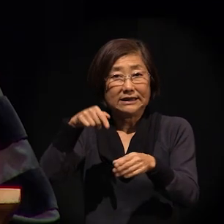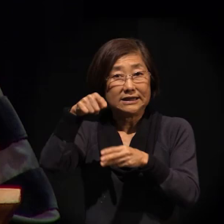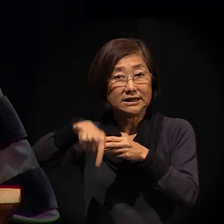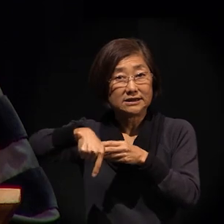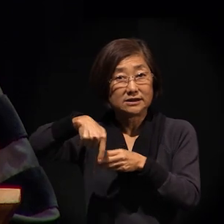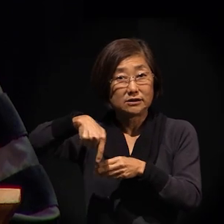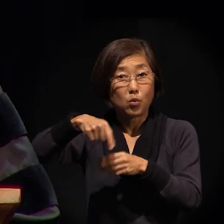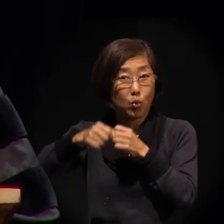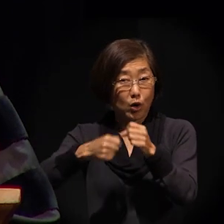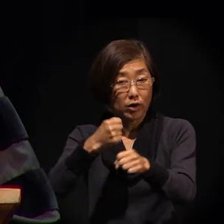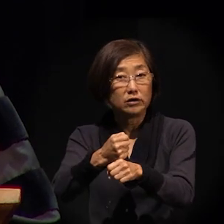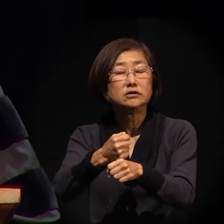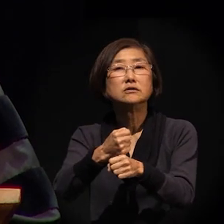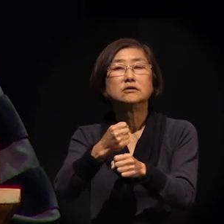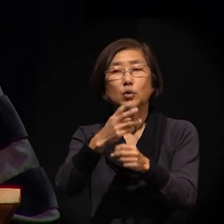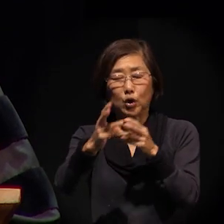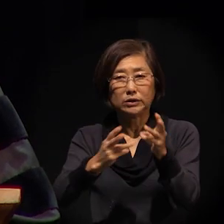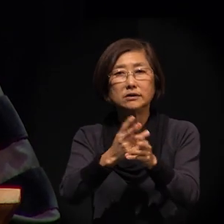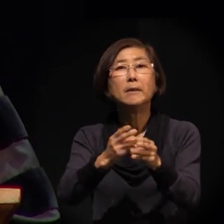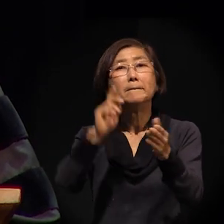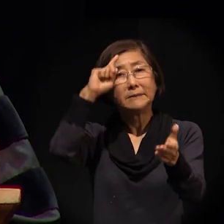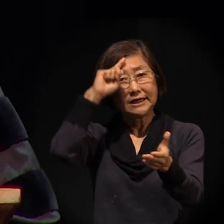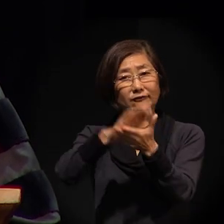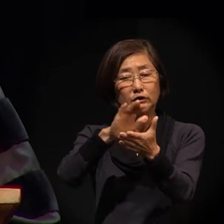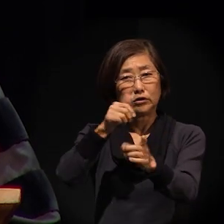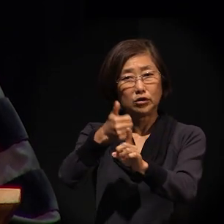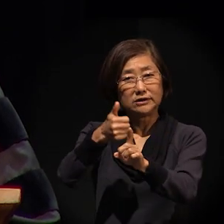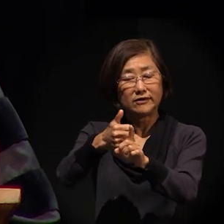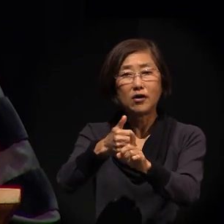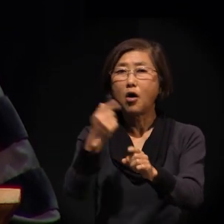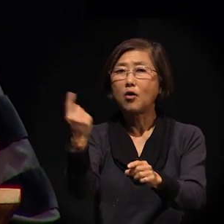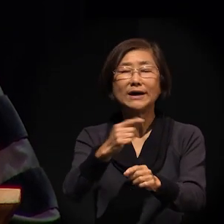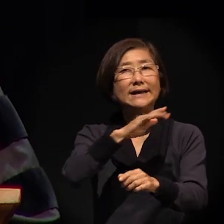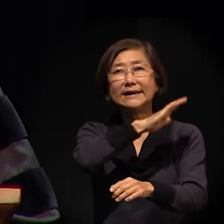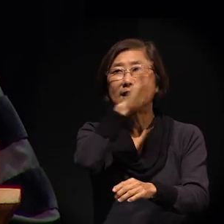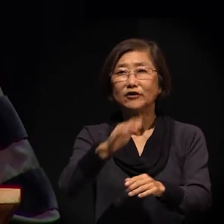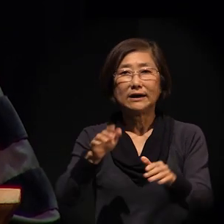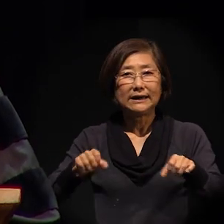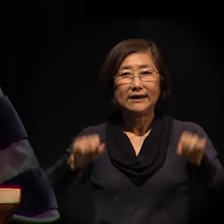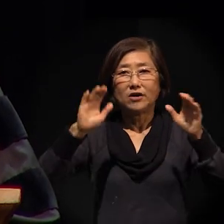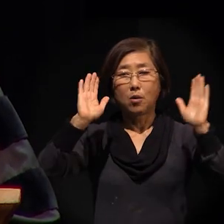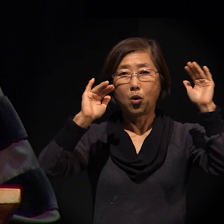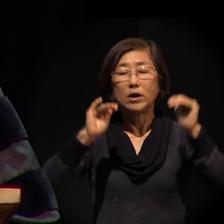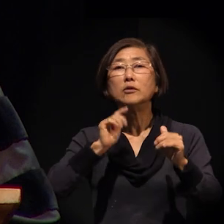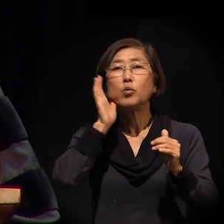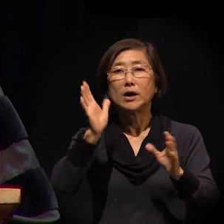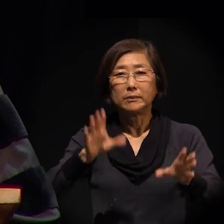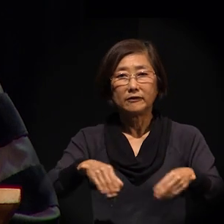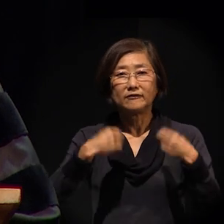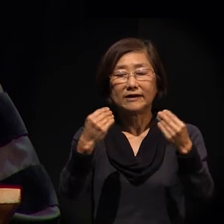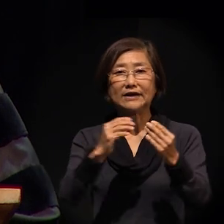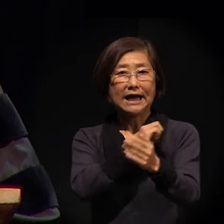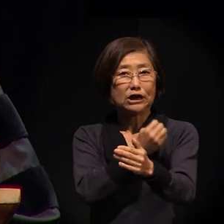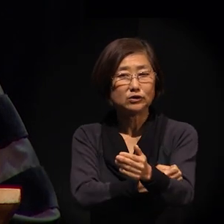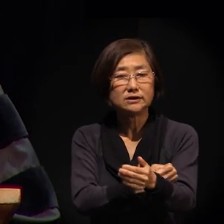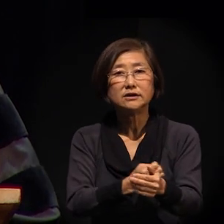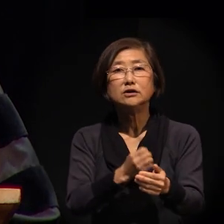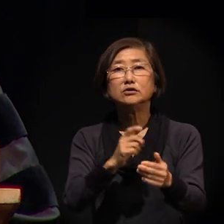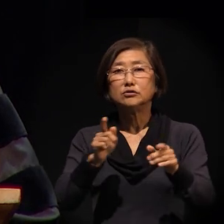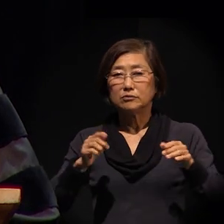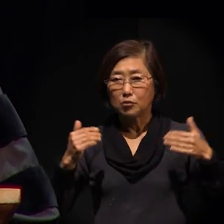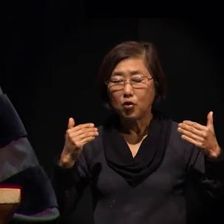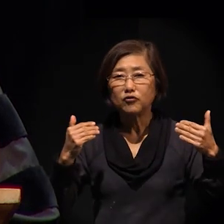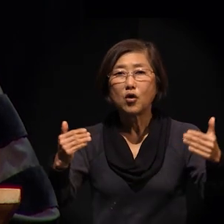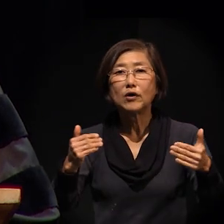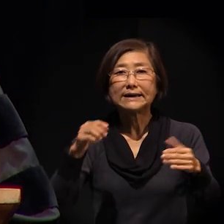world. Believe in yourself always and never give up hope. It will provide you